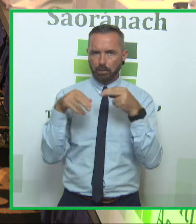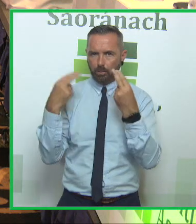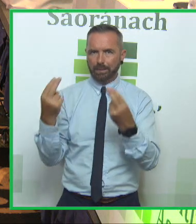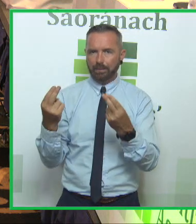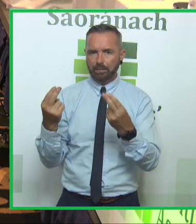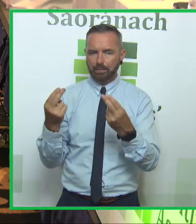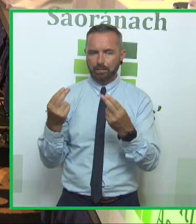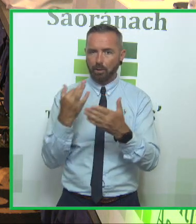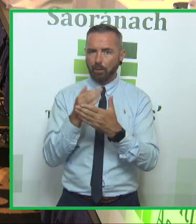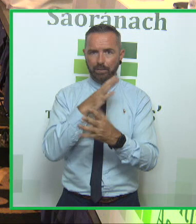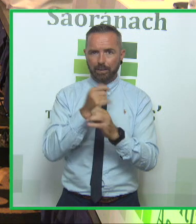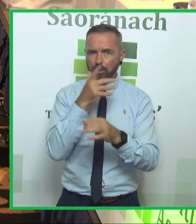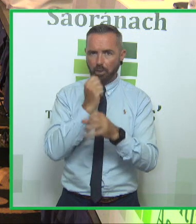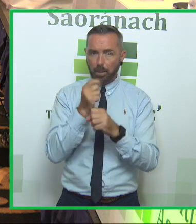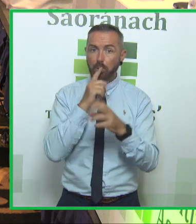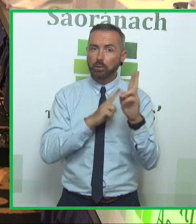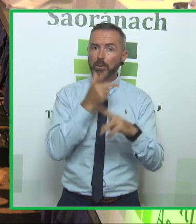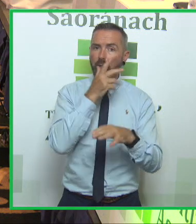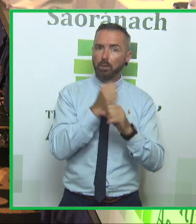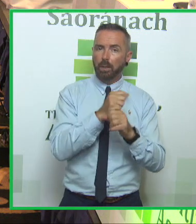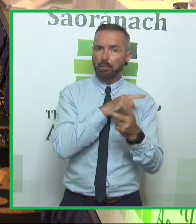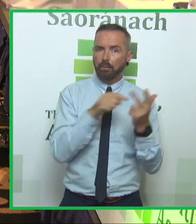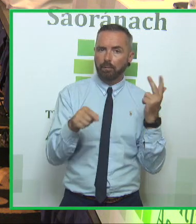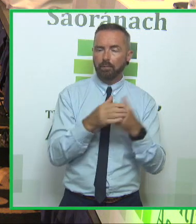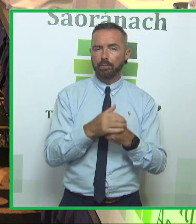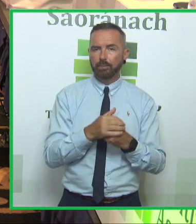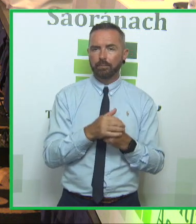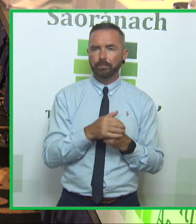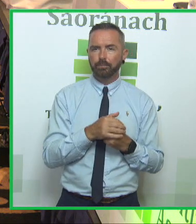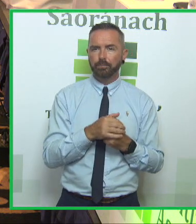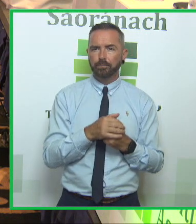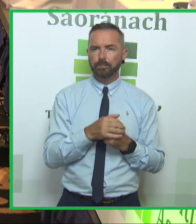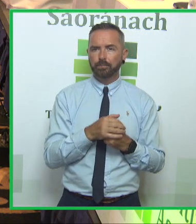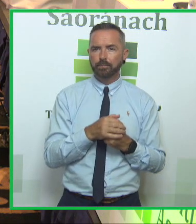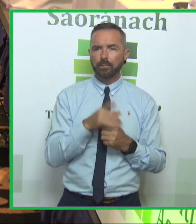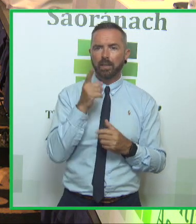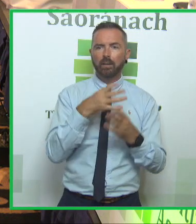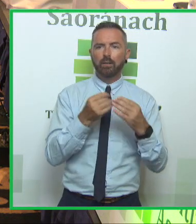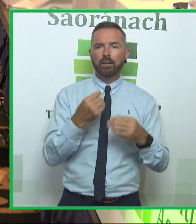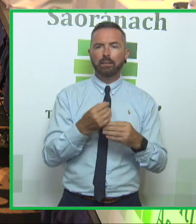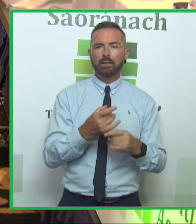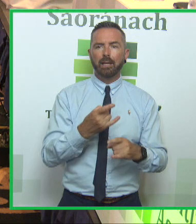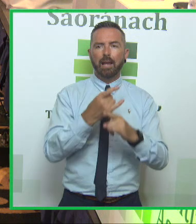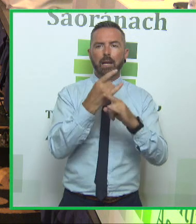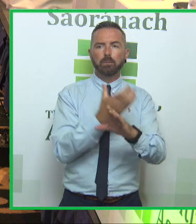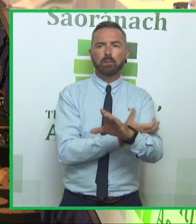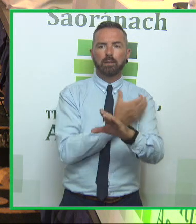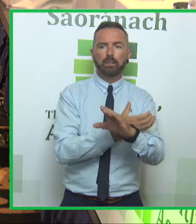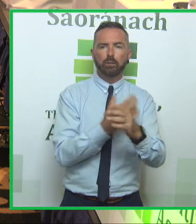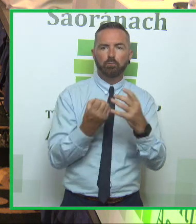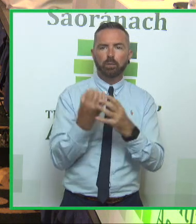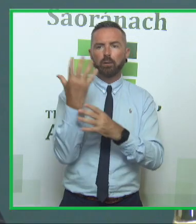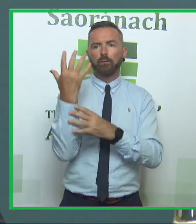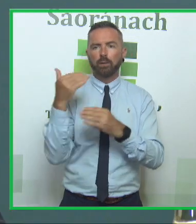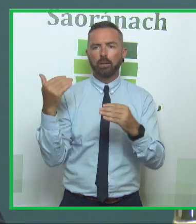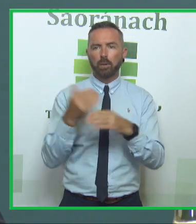we don't talk about, that we should be talking about, and they're the things that maintain recovery as defined by the